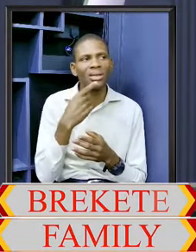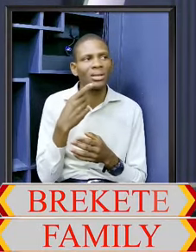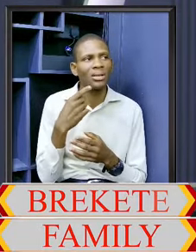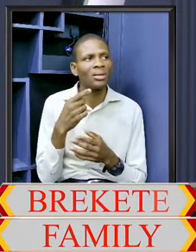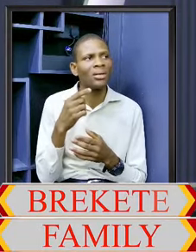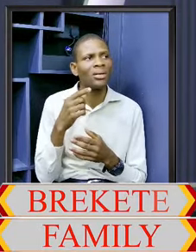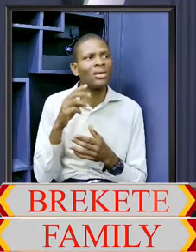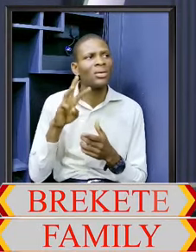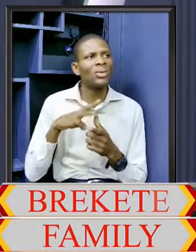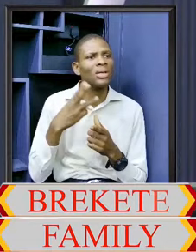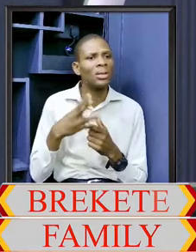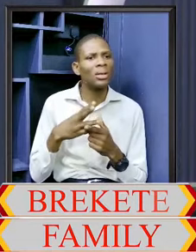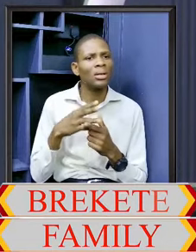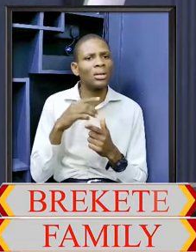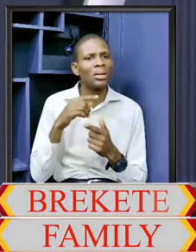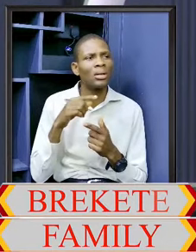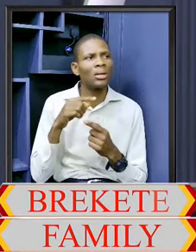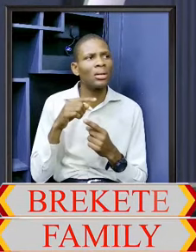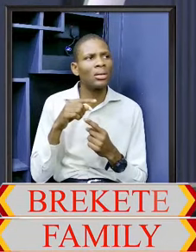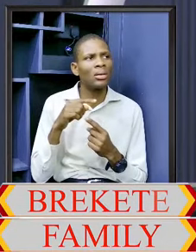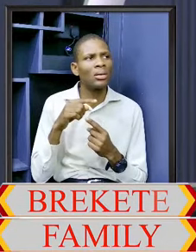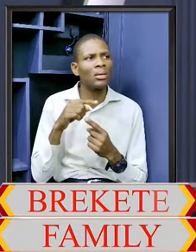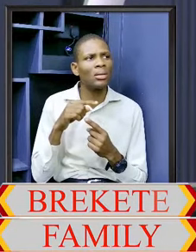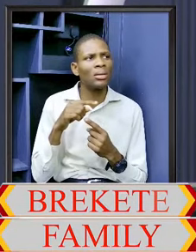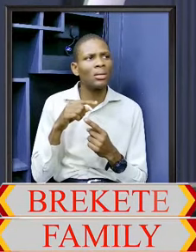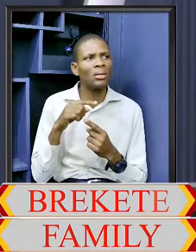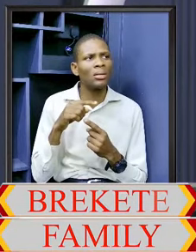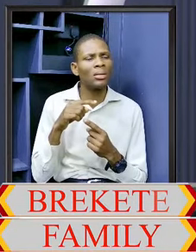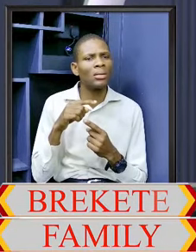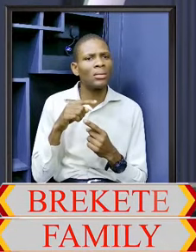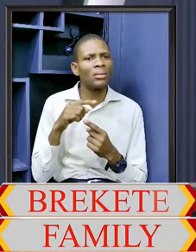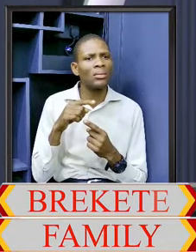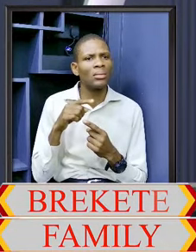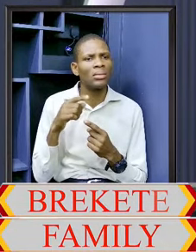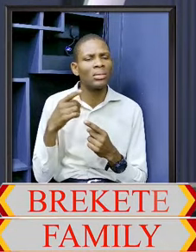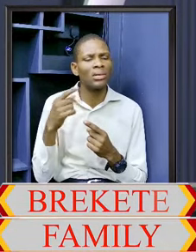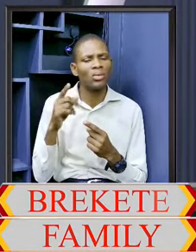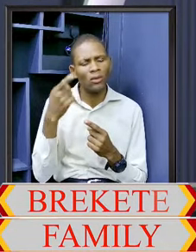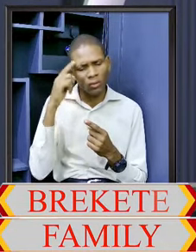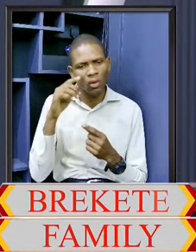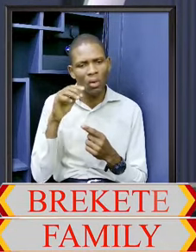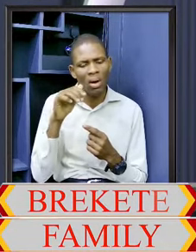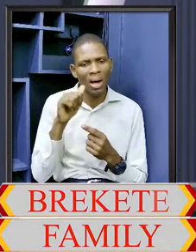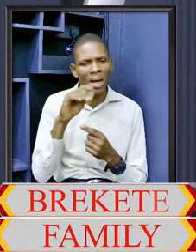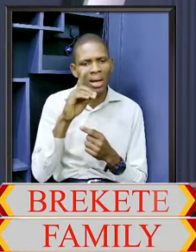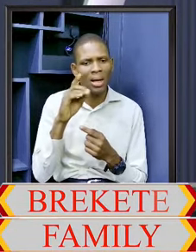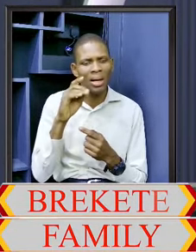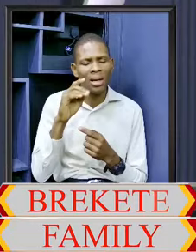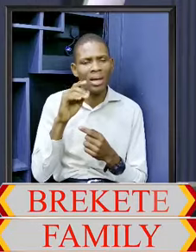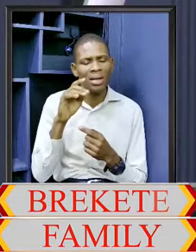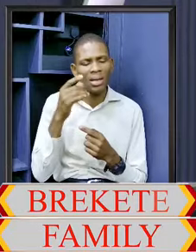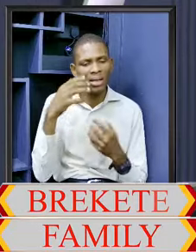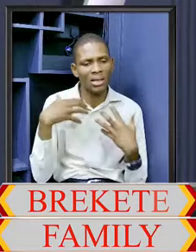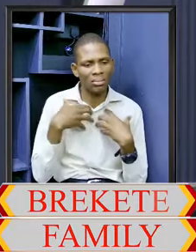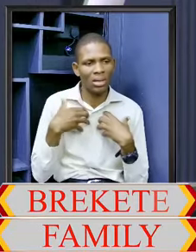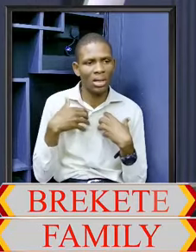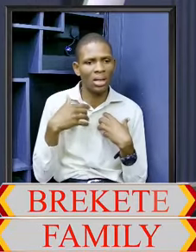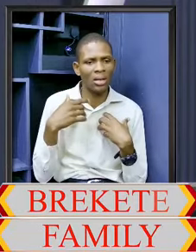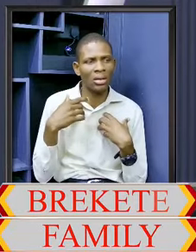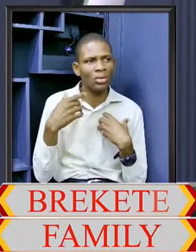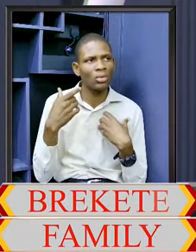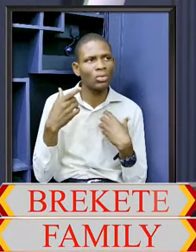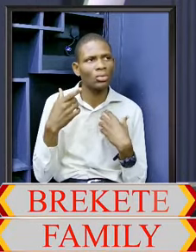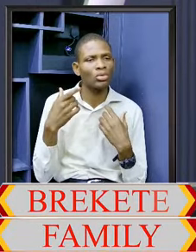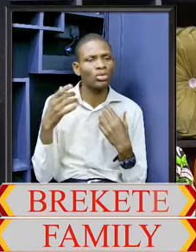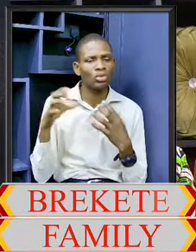say whether when they give them the addictive, the one for animals, yes, to the chicken, whether I still need to do the